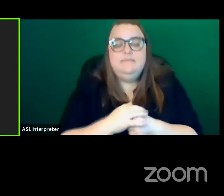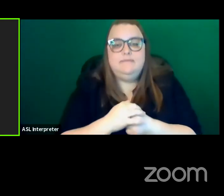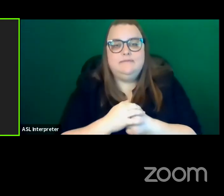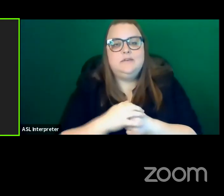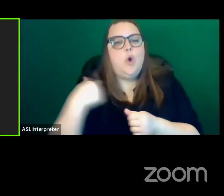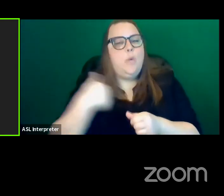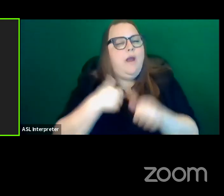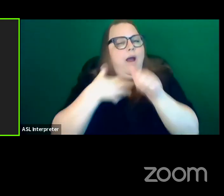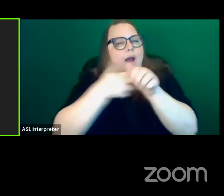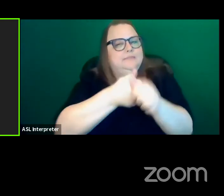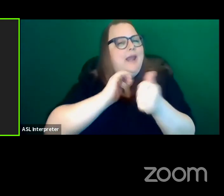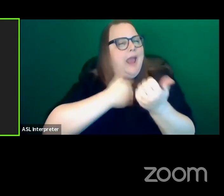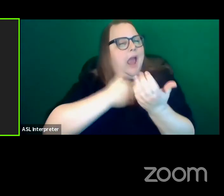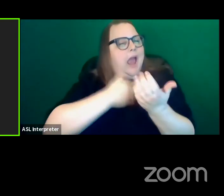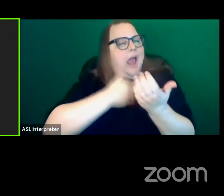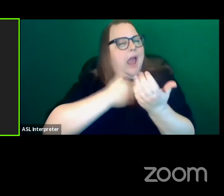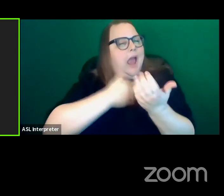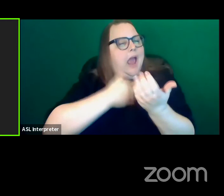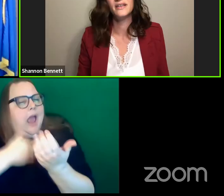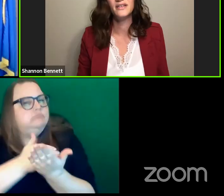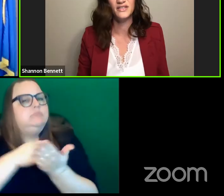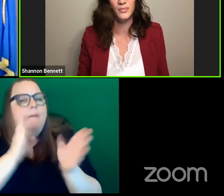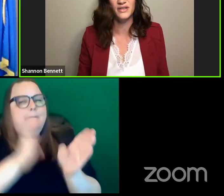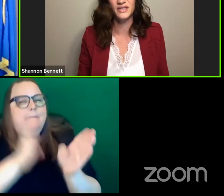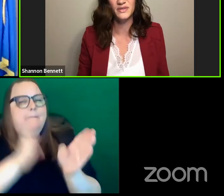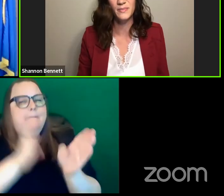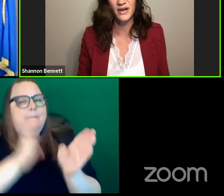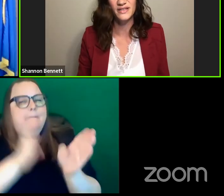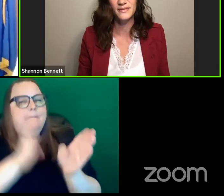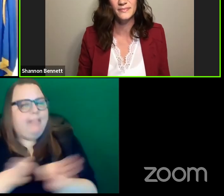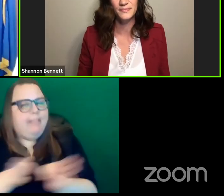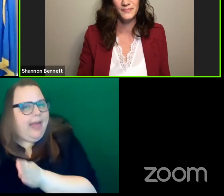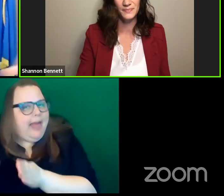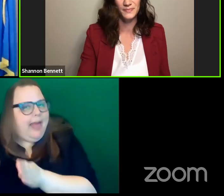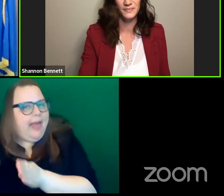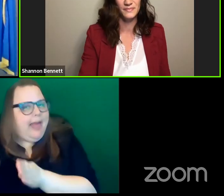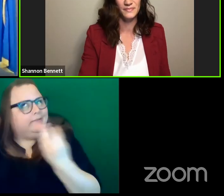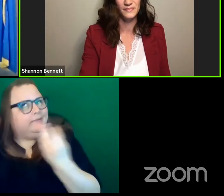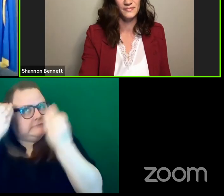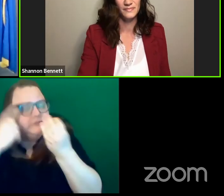playbook with additional details as thoughtfully planned to support this response.